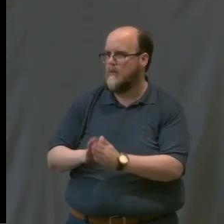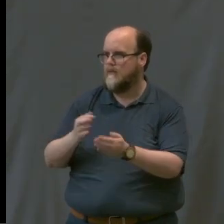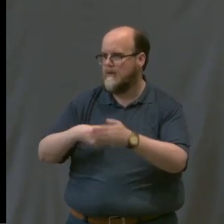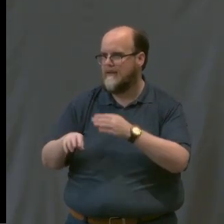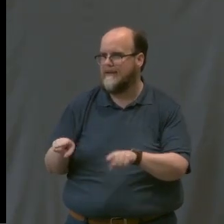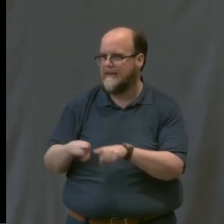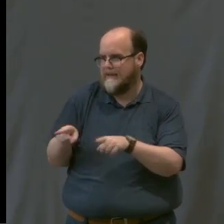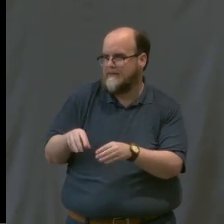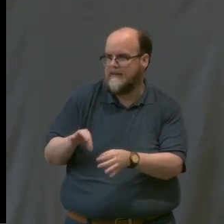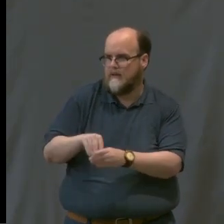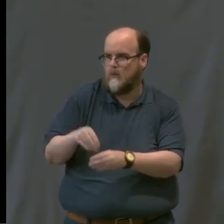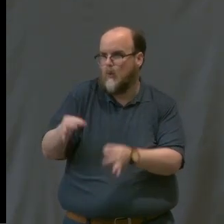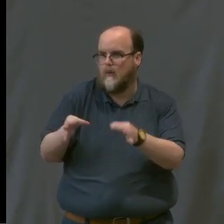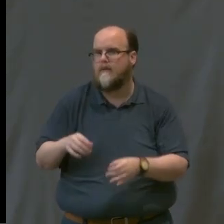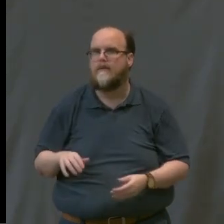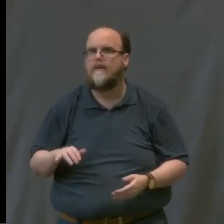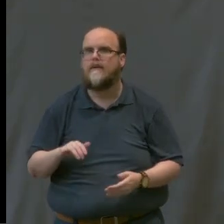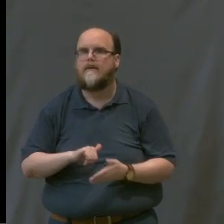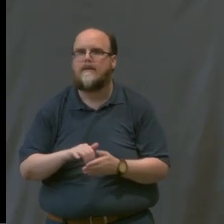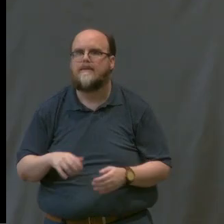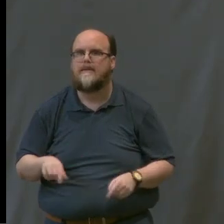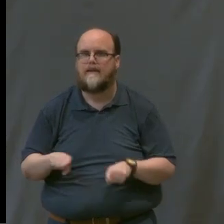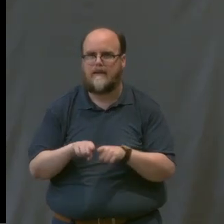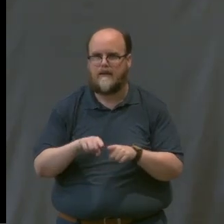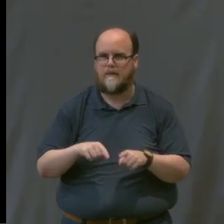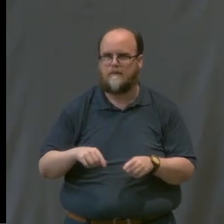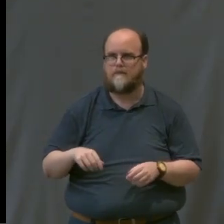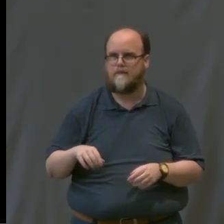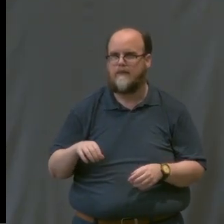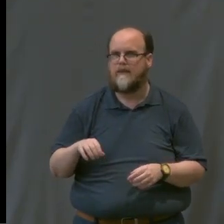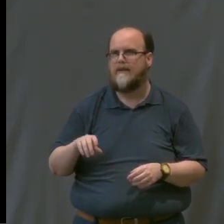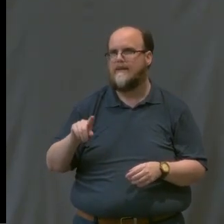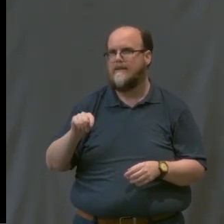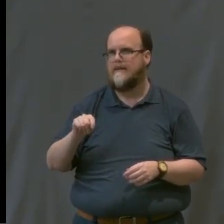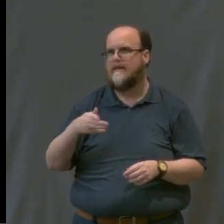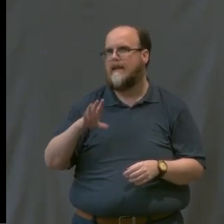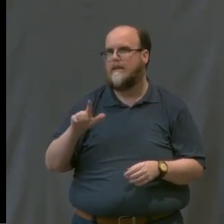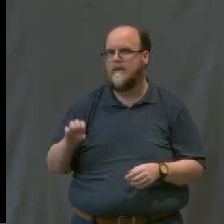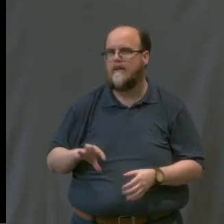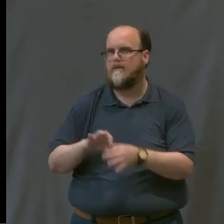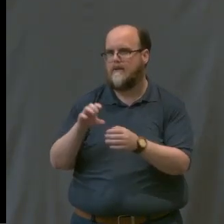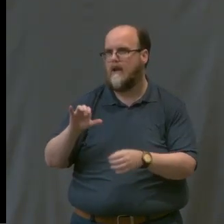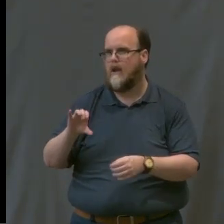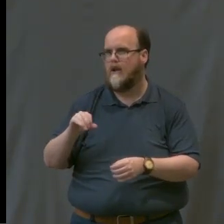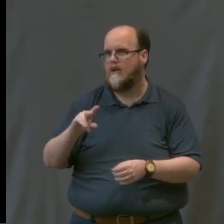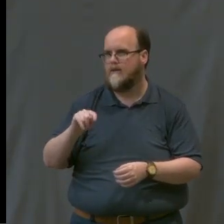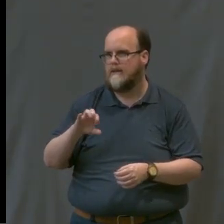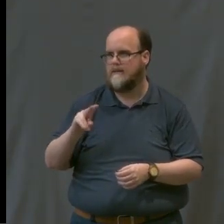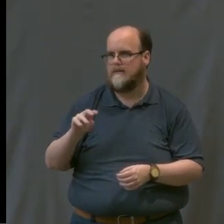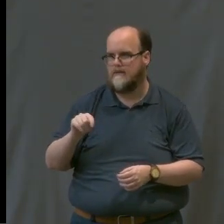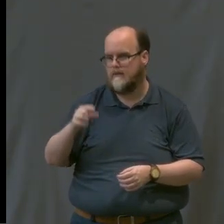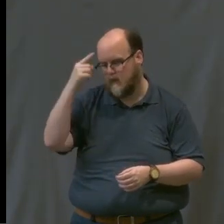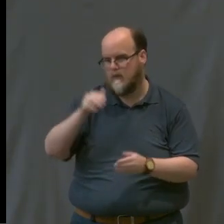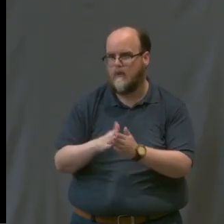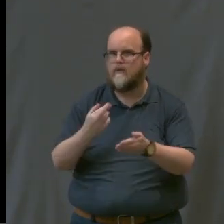Not only is this an excellent table of contents for the book of Revelation, but it's something else. What does it look like to you?